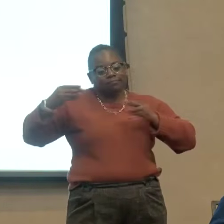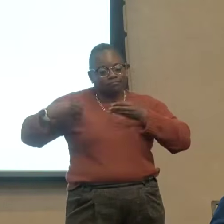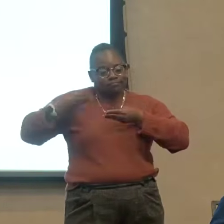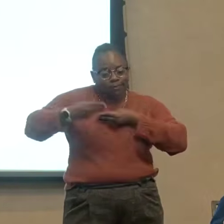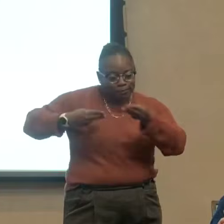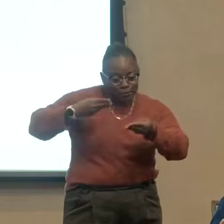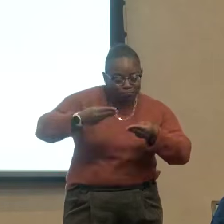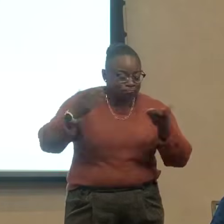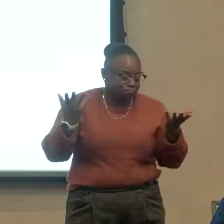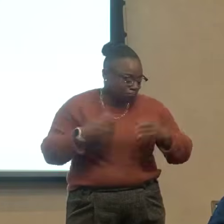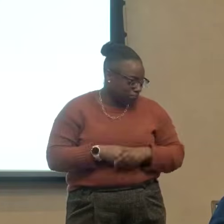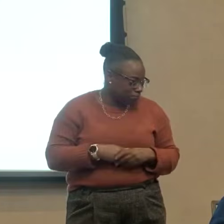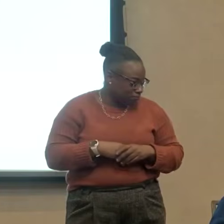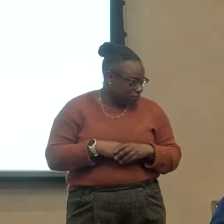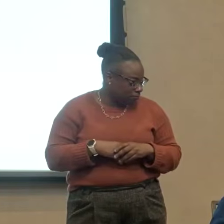Okay.